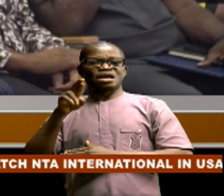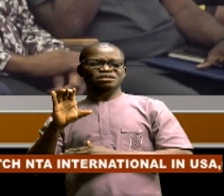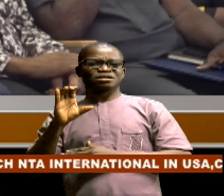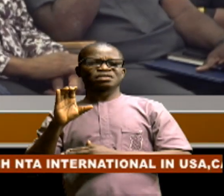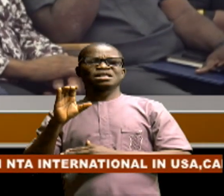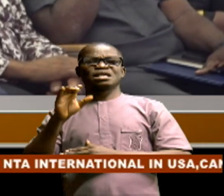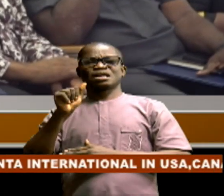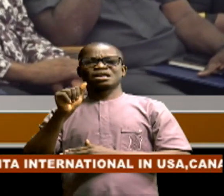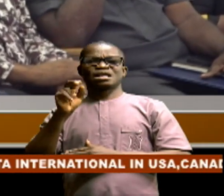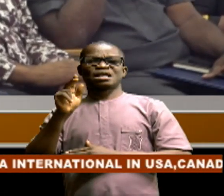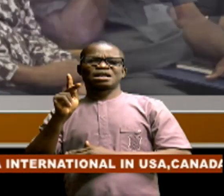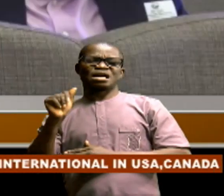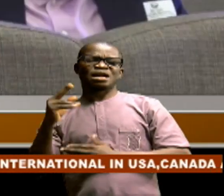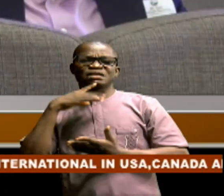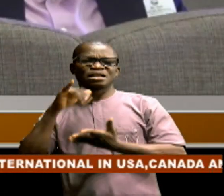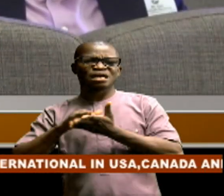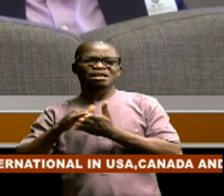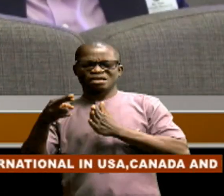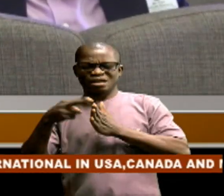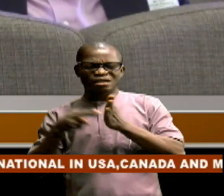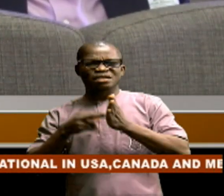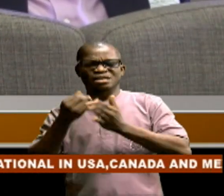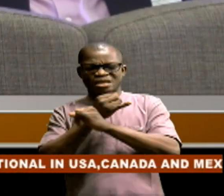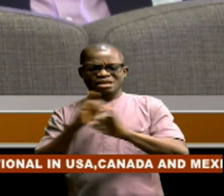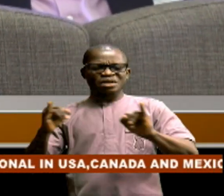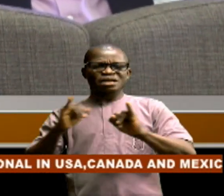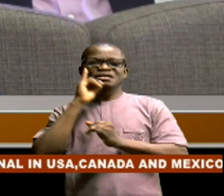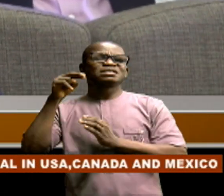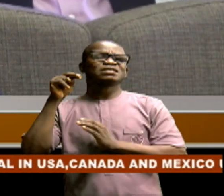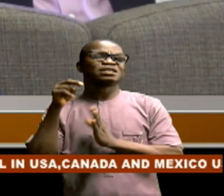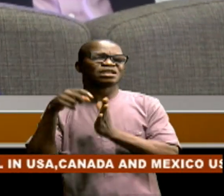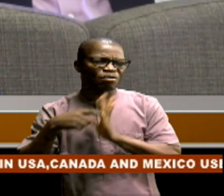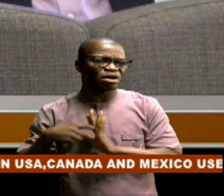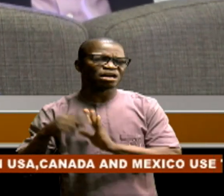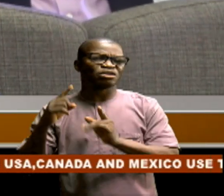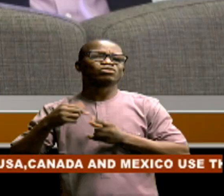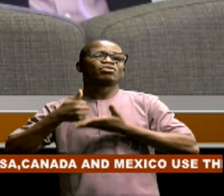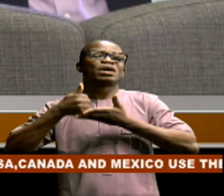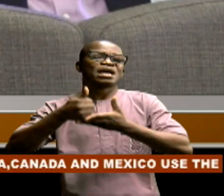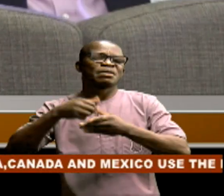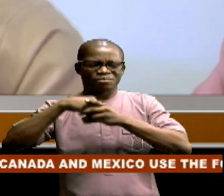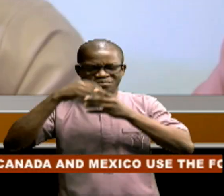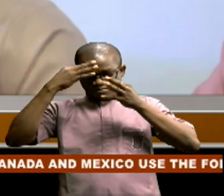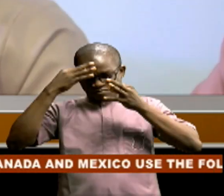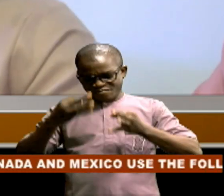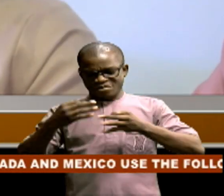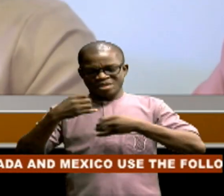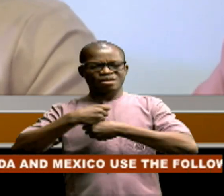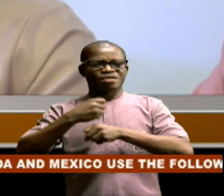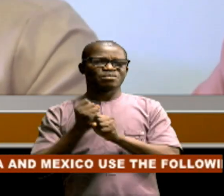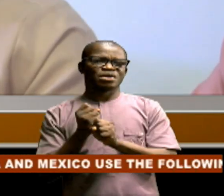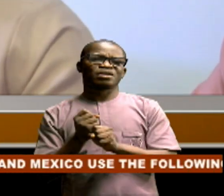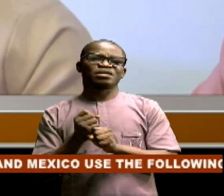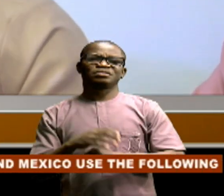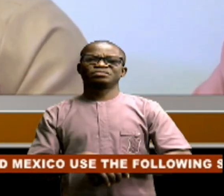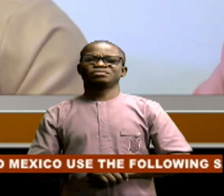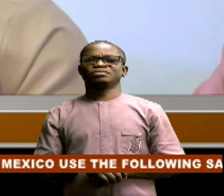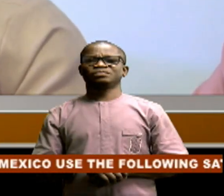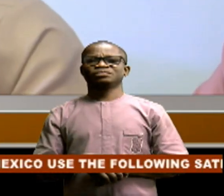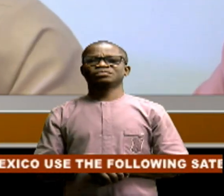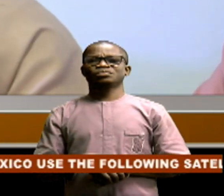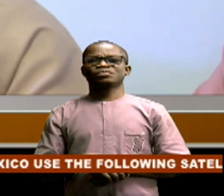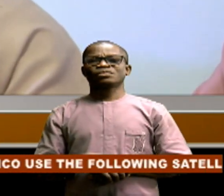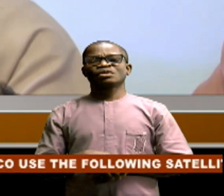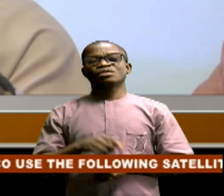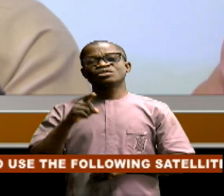Ishmael Aka, said regulatory independence is needed to help in decision-making. You don't operate within a vacuum.